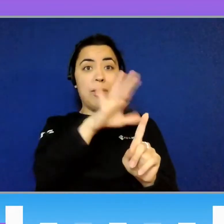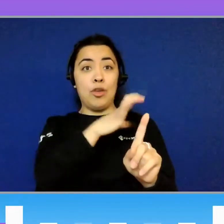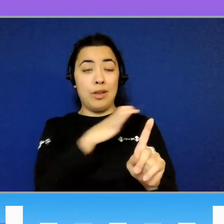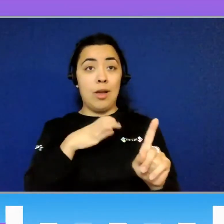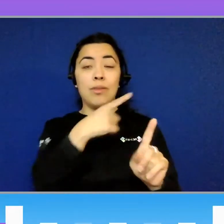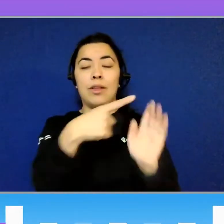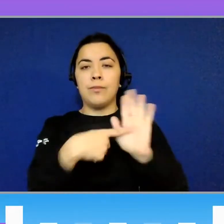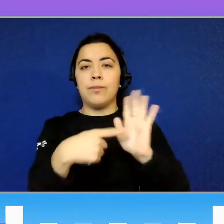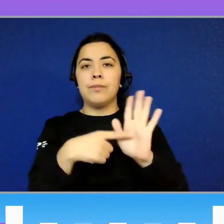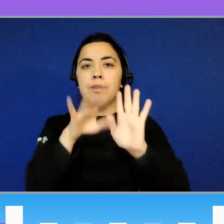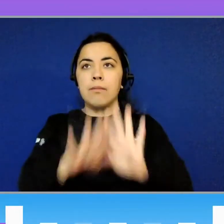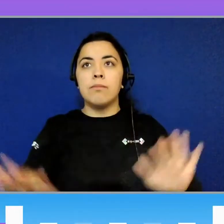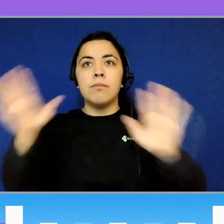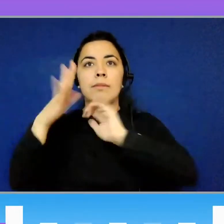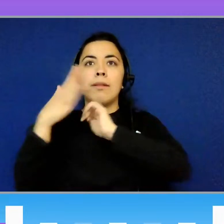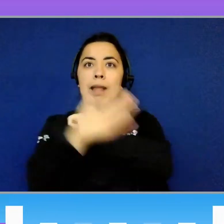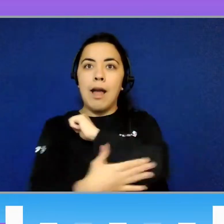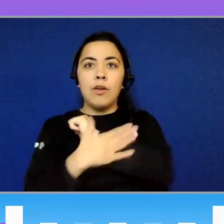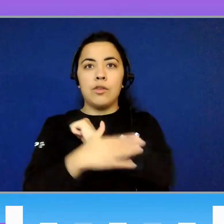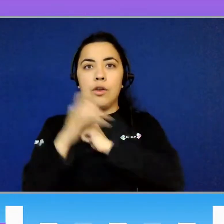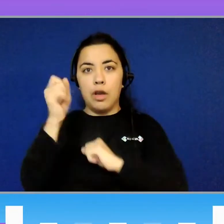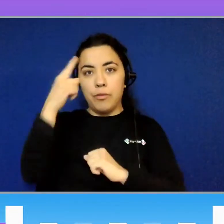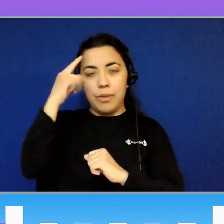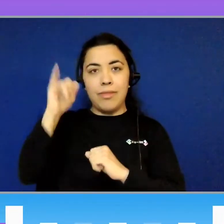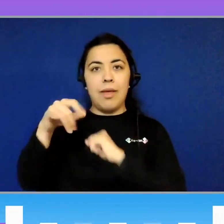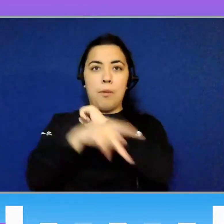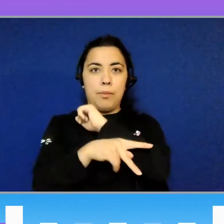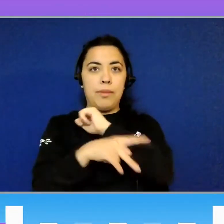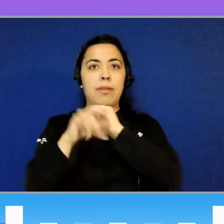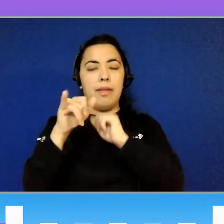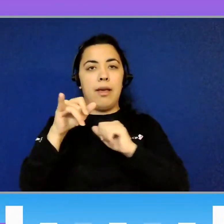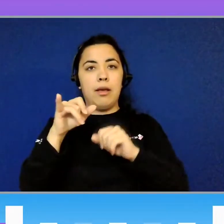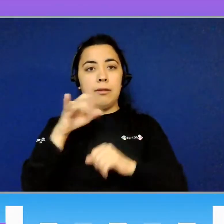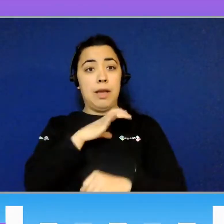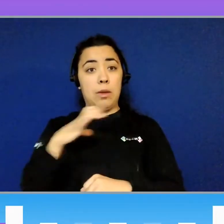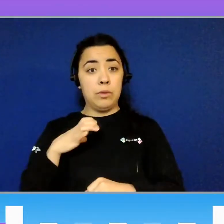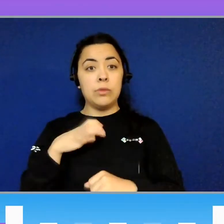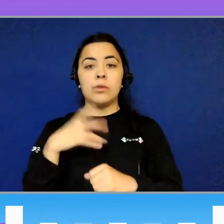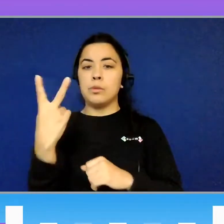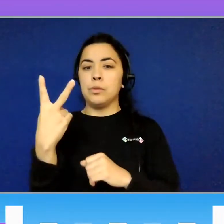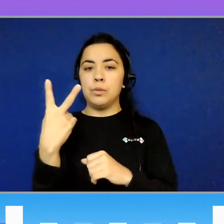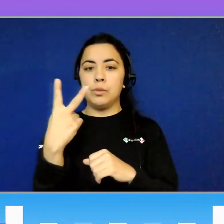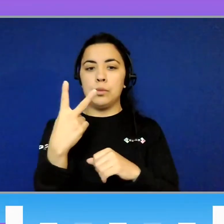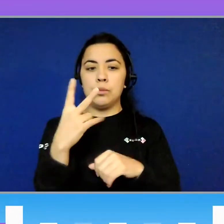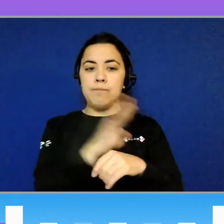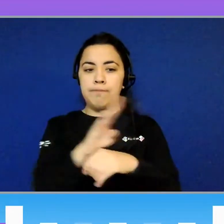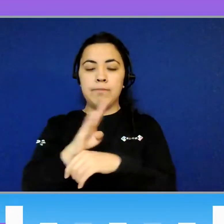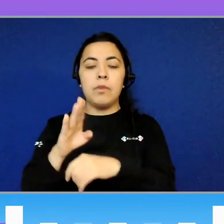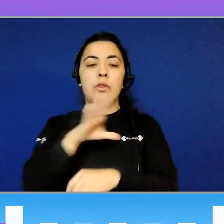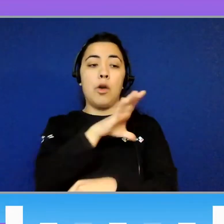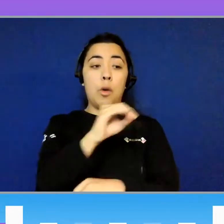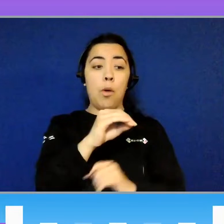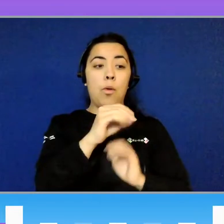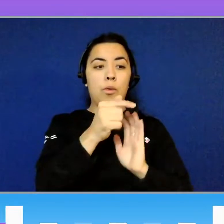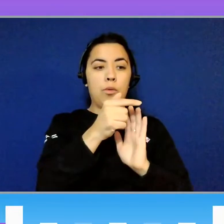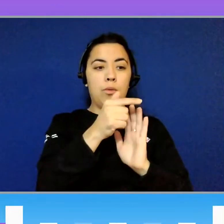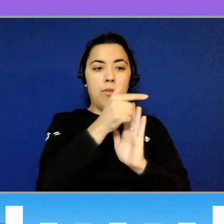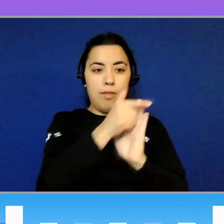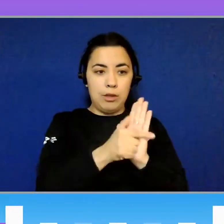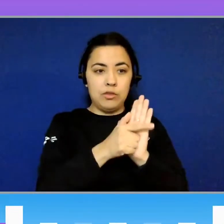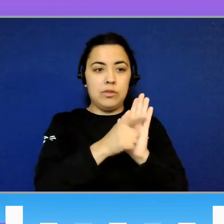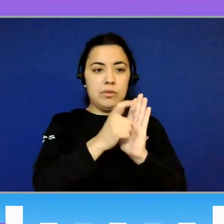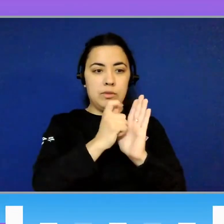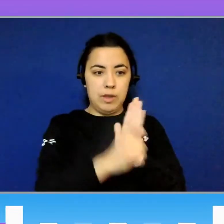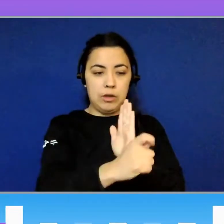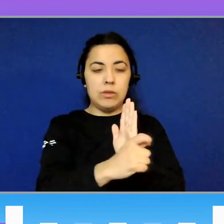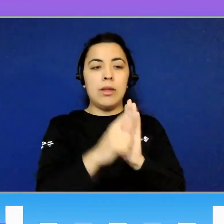represents national governments. The Parliament and the Council are the two institutions, the co-legislators, that can amend,